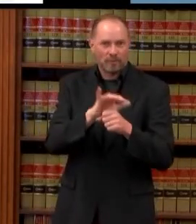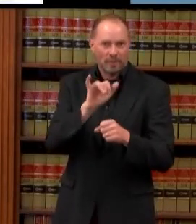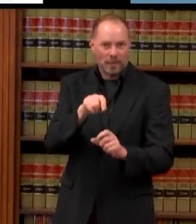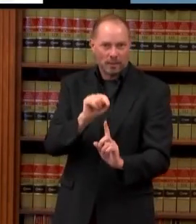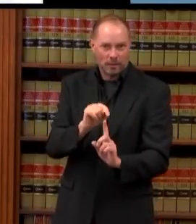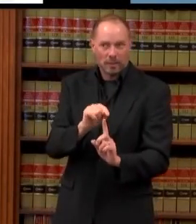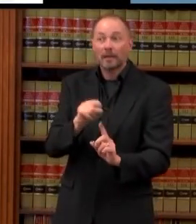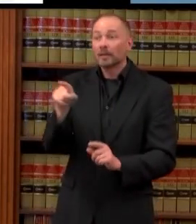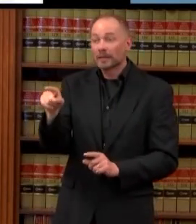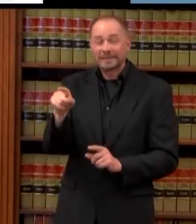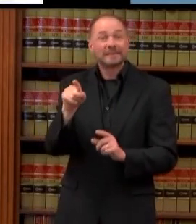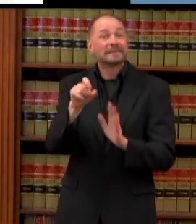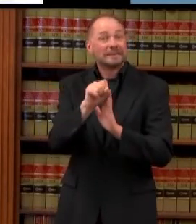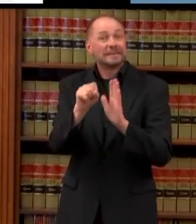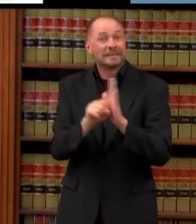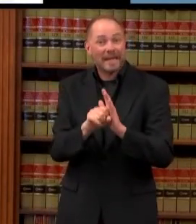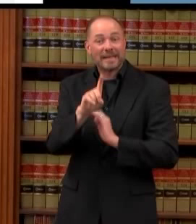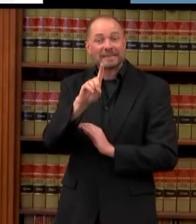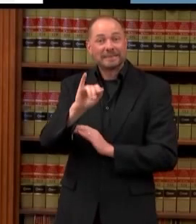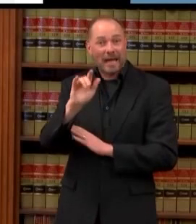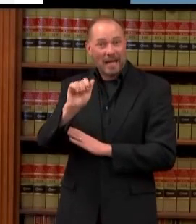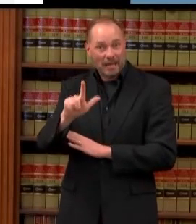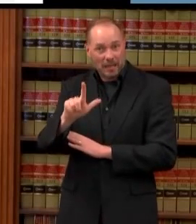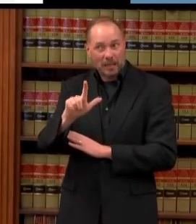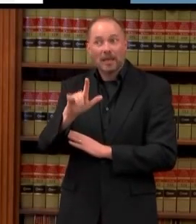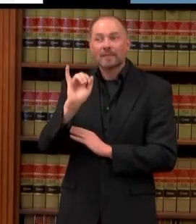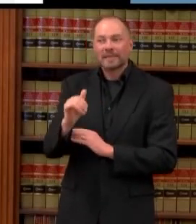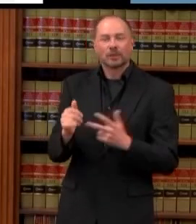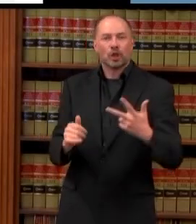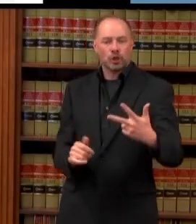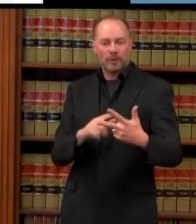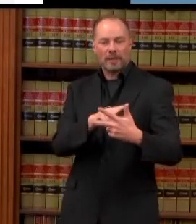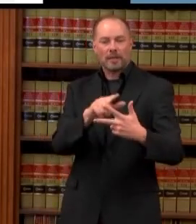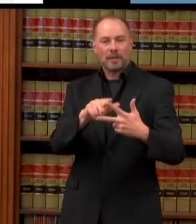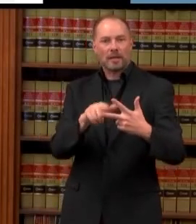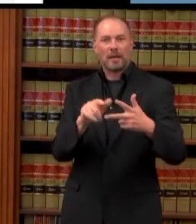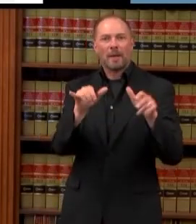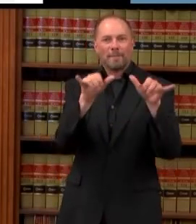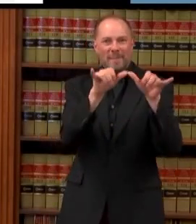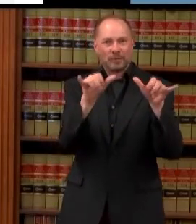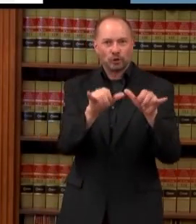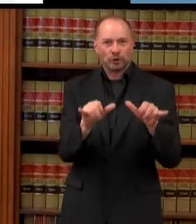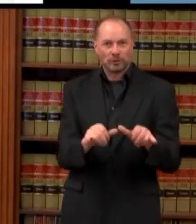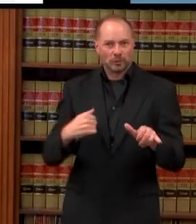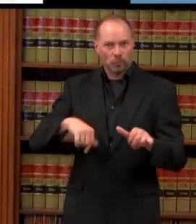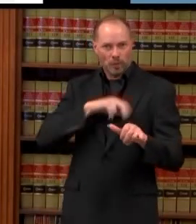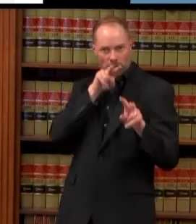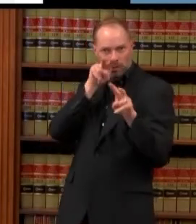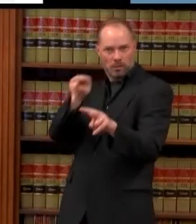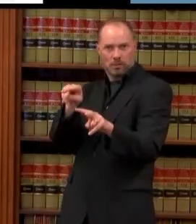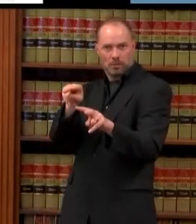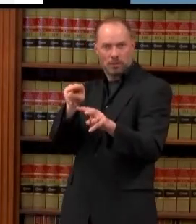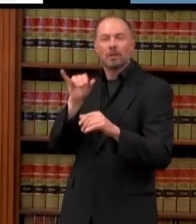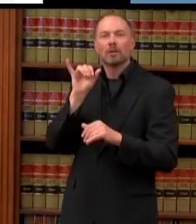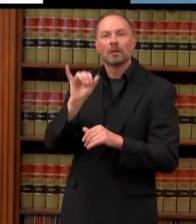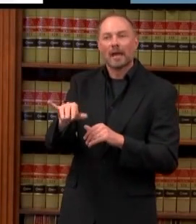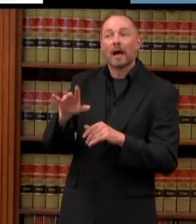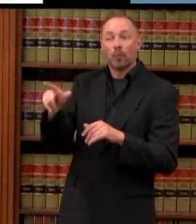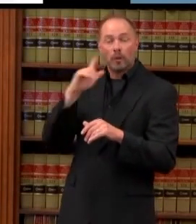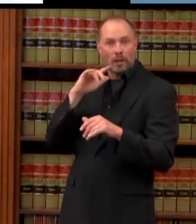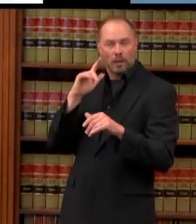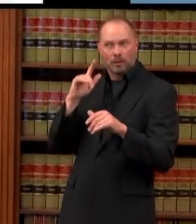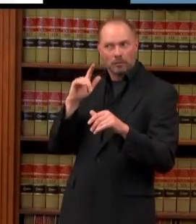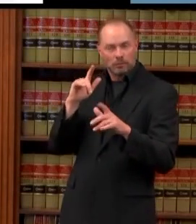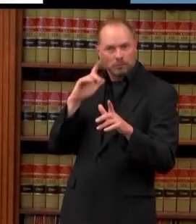the state style. And again, these are the three primary metrics that we look at, that the state looks at. It drives much of